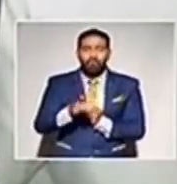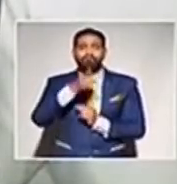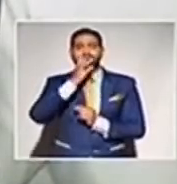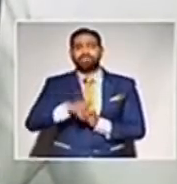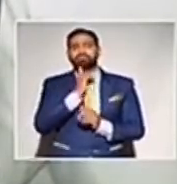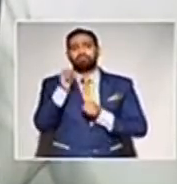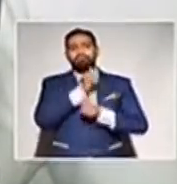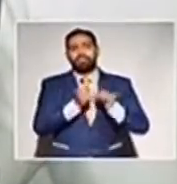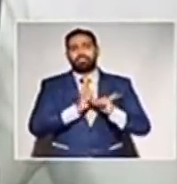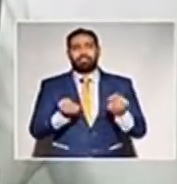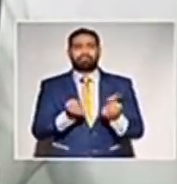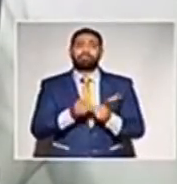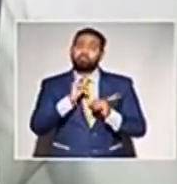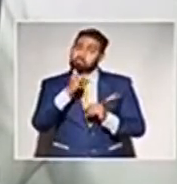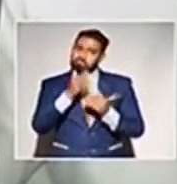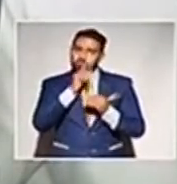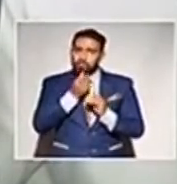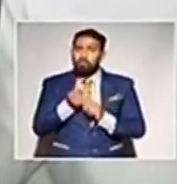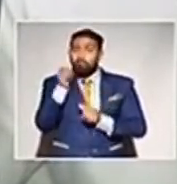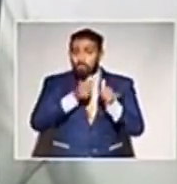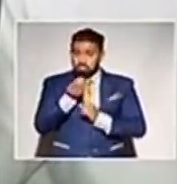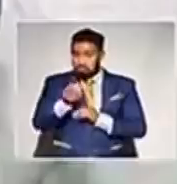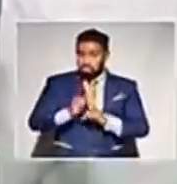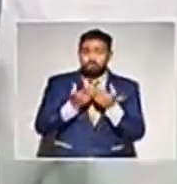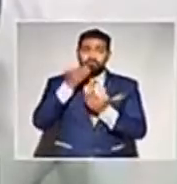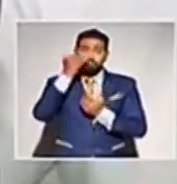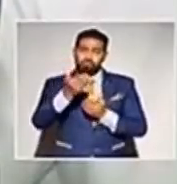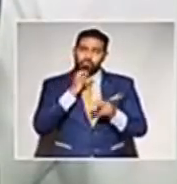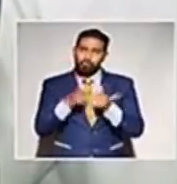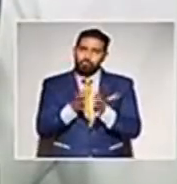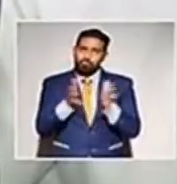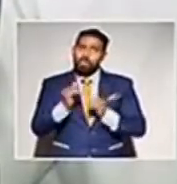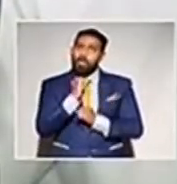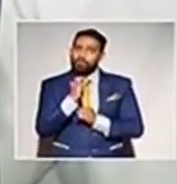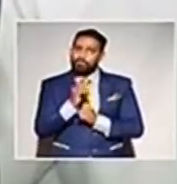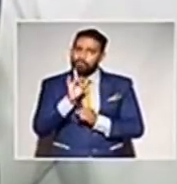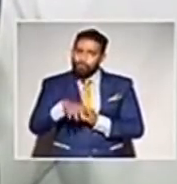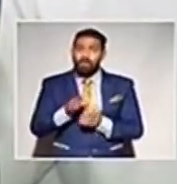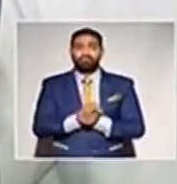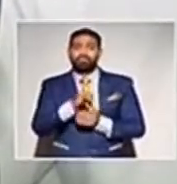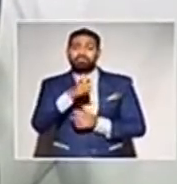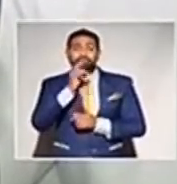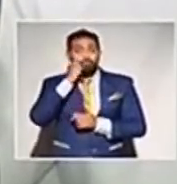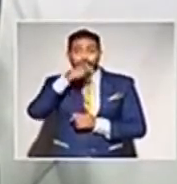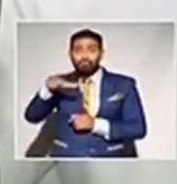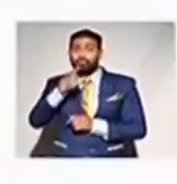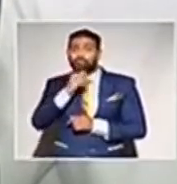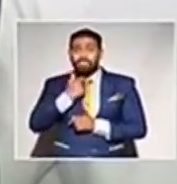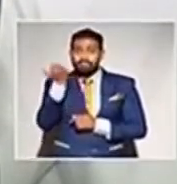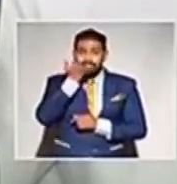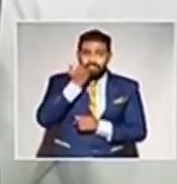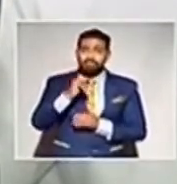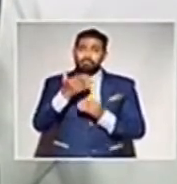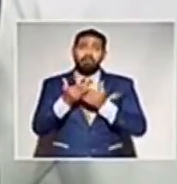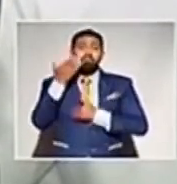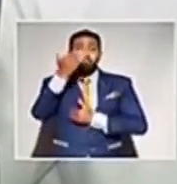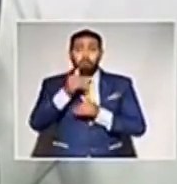those medicines. We don't know whether doctors will have to watch their patients die without medicines in the future.